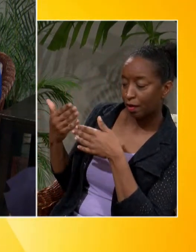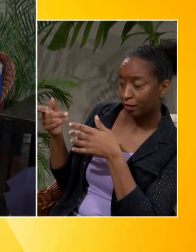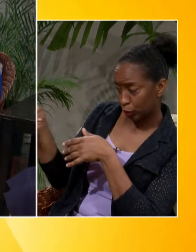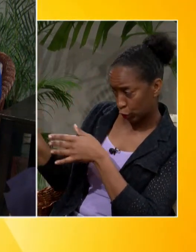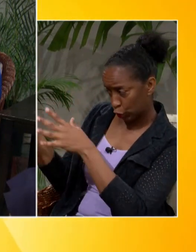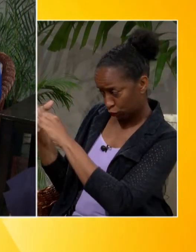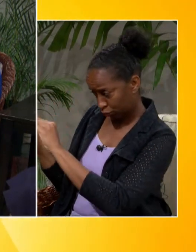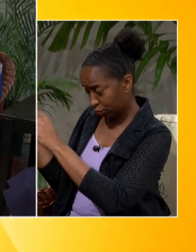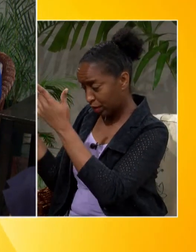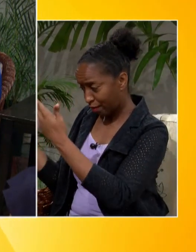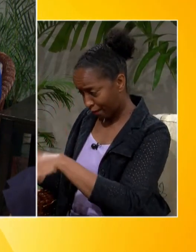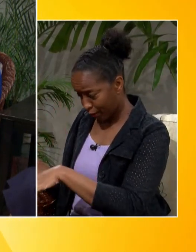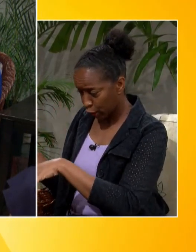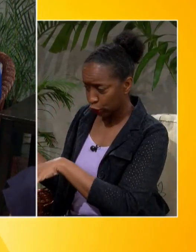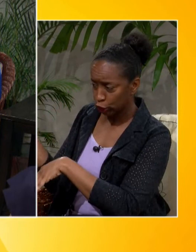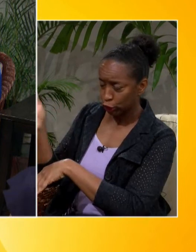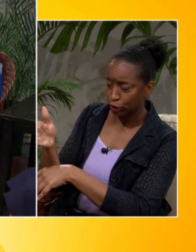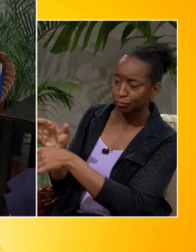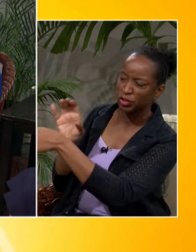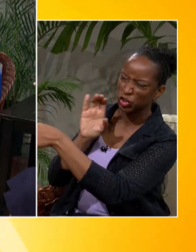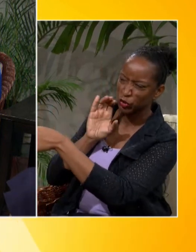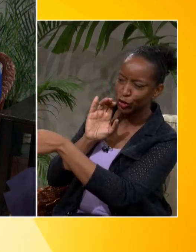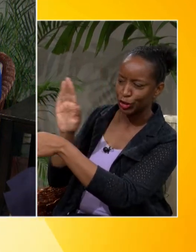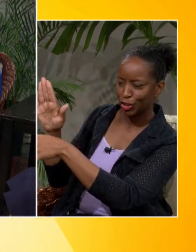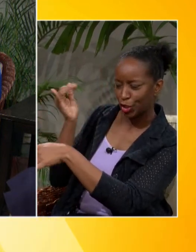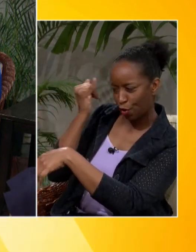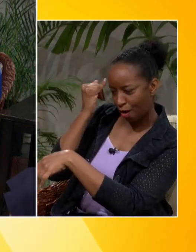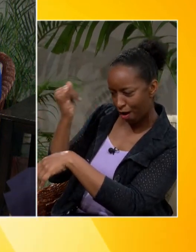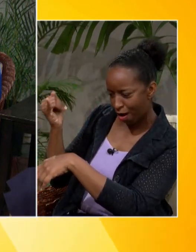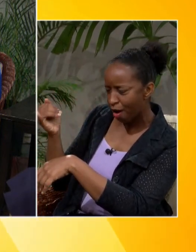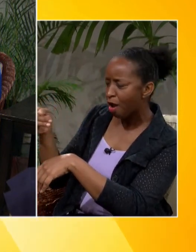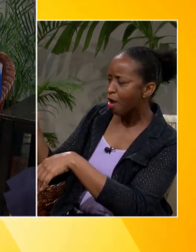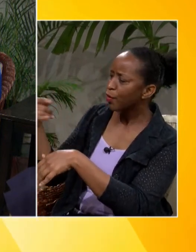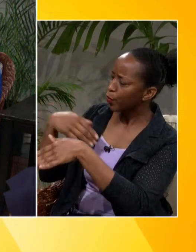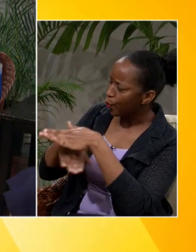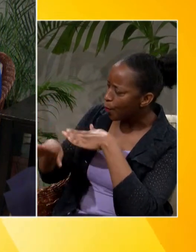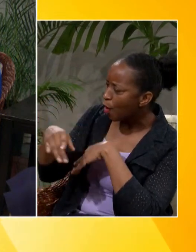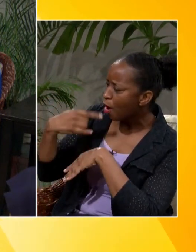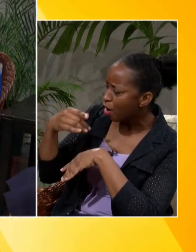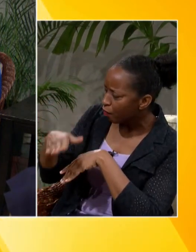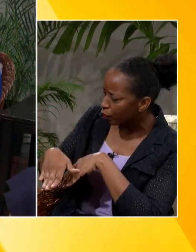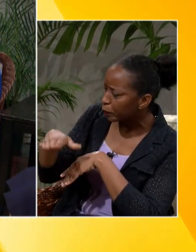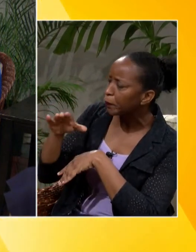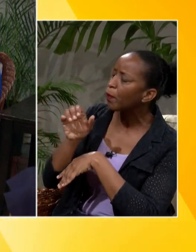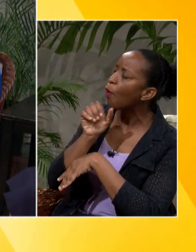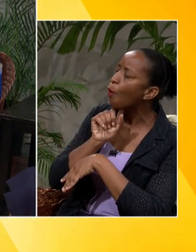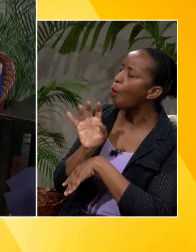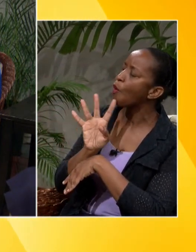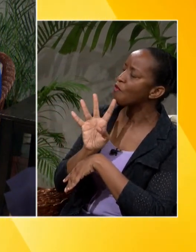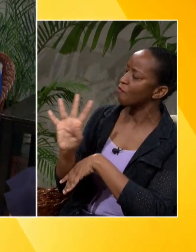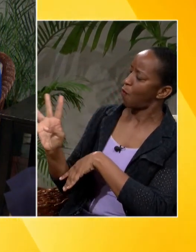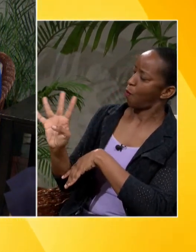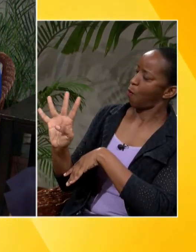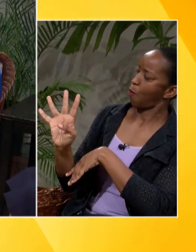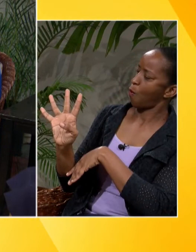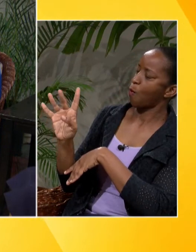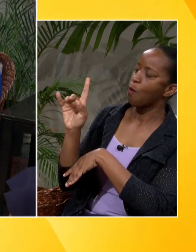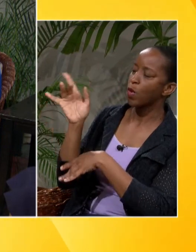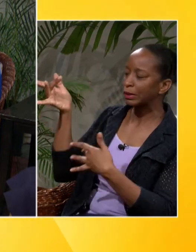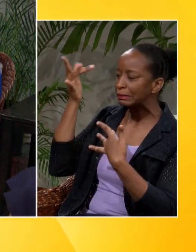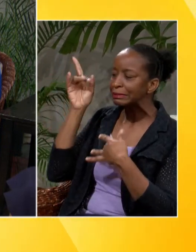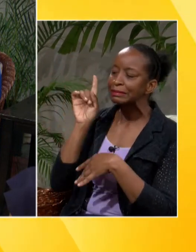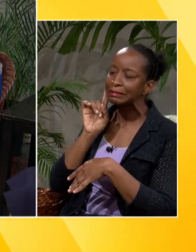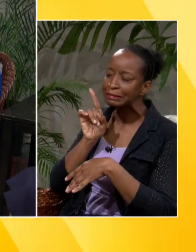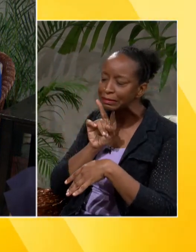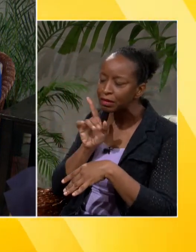know Christina said that she was hearing right up until age 4. So I'm interested in trying to figure out how it